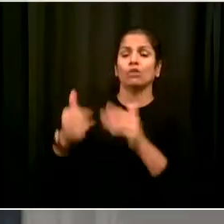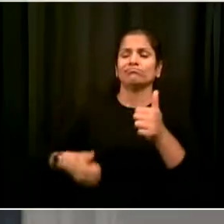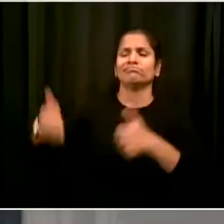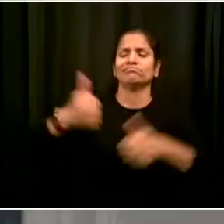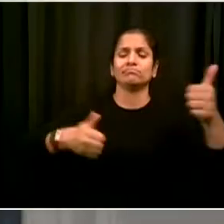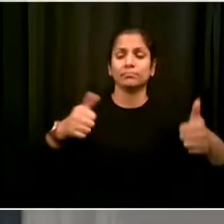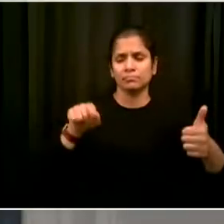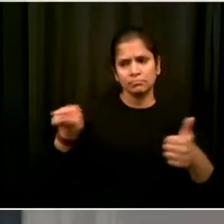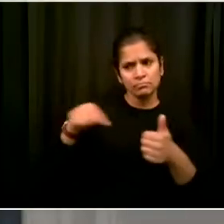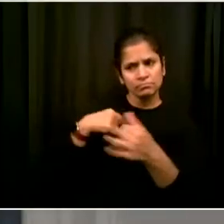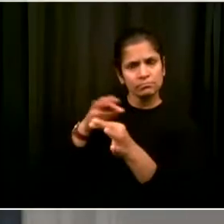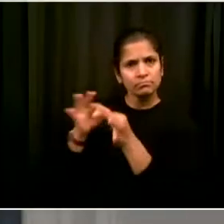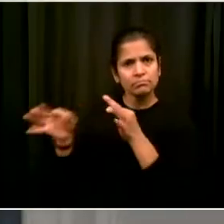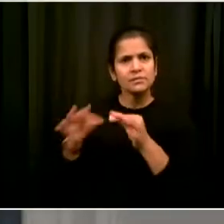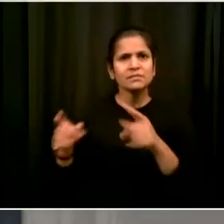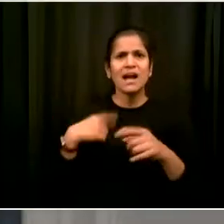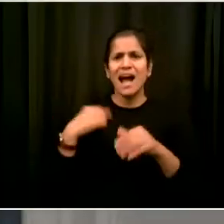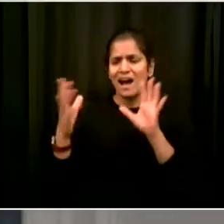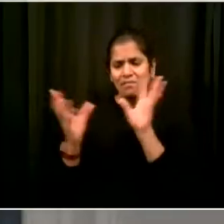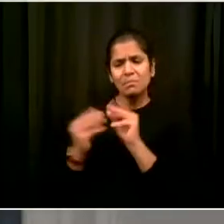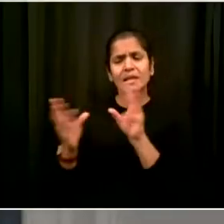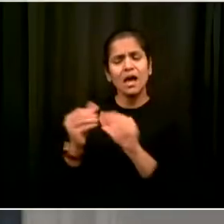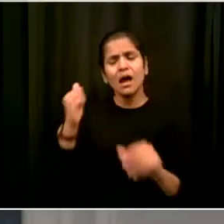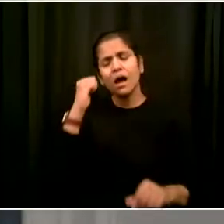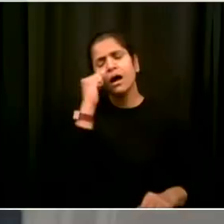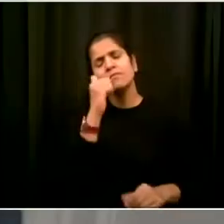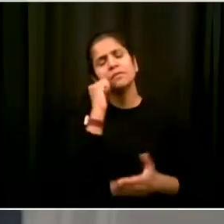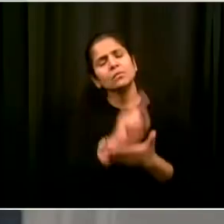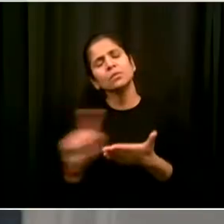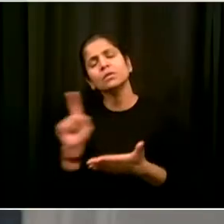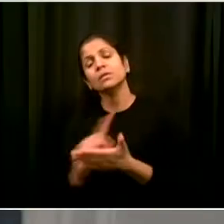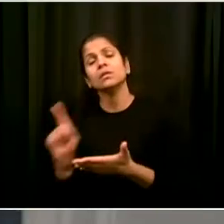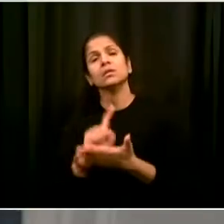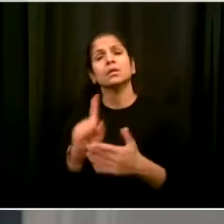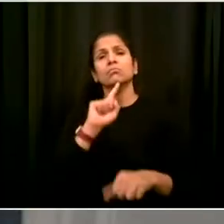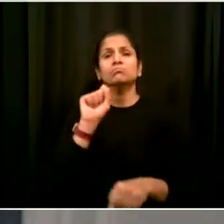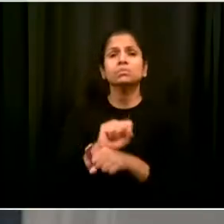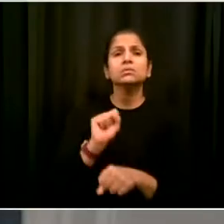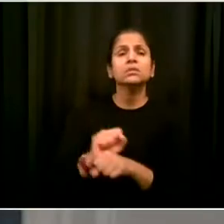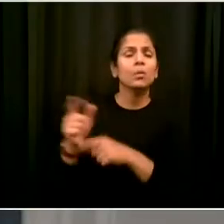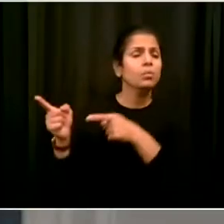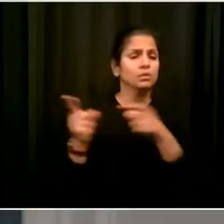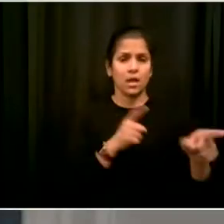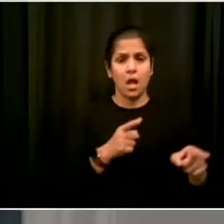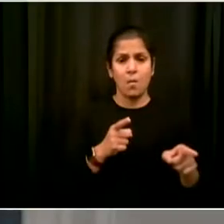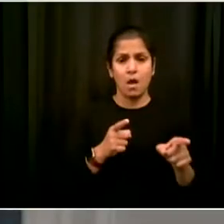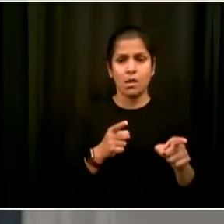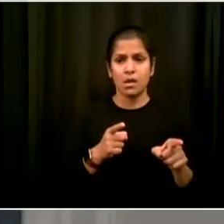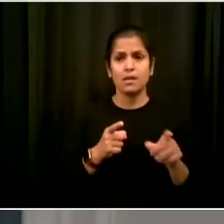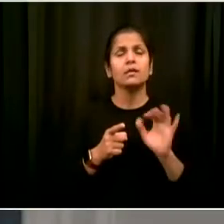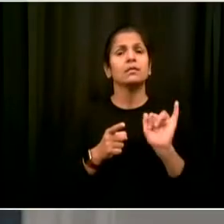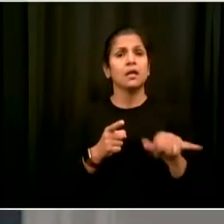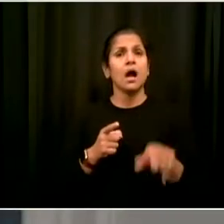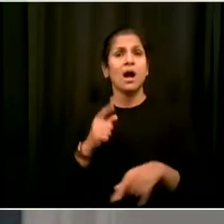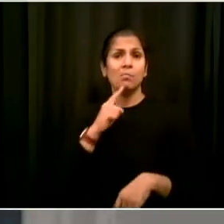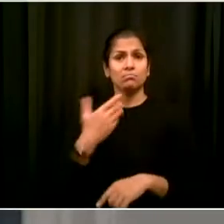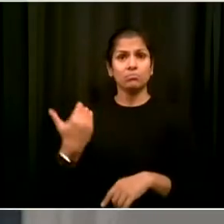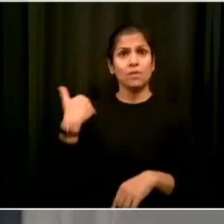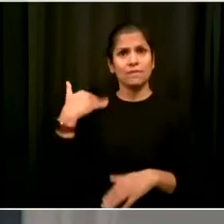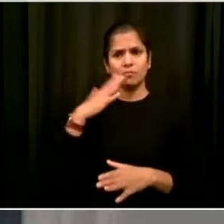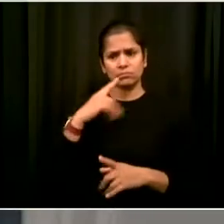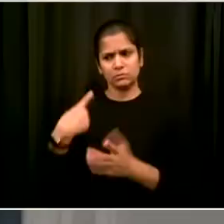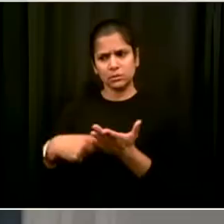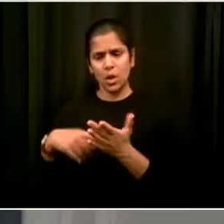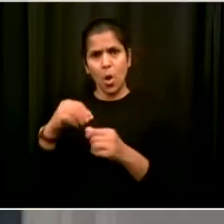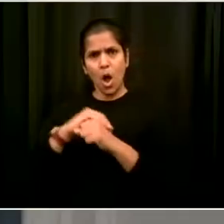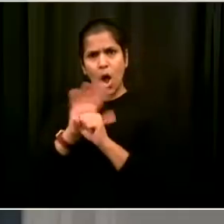basis, talking to them about how we're responding to the pandemic. And now I'm talking to them about the vaccine. I am letting them know very clearly that I